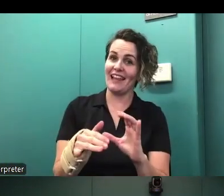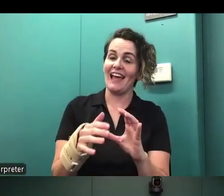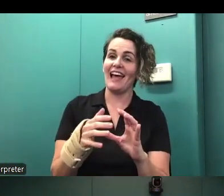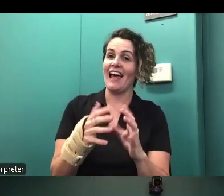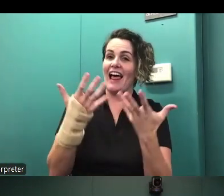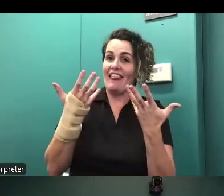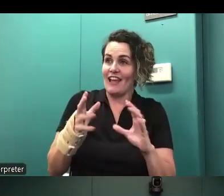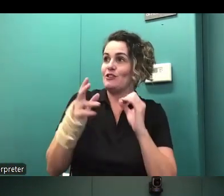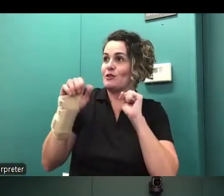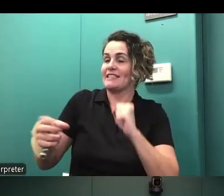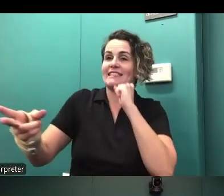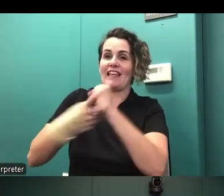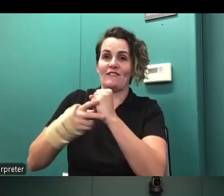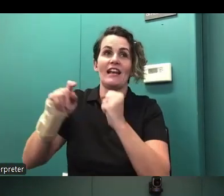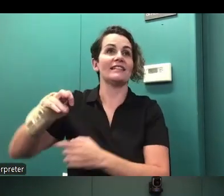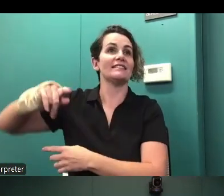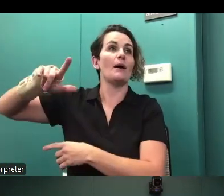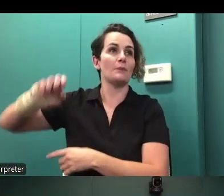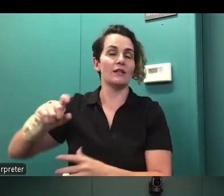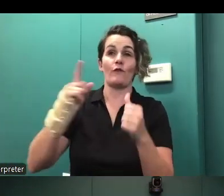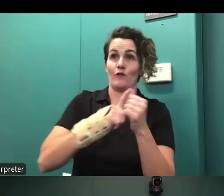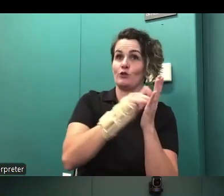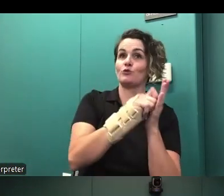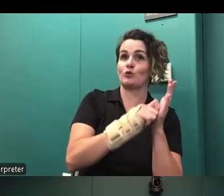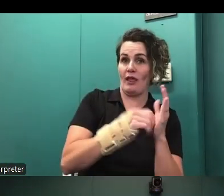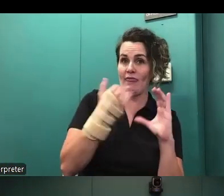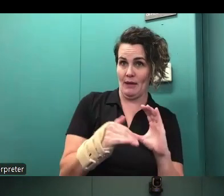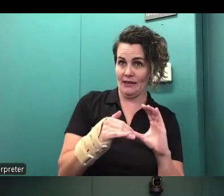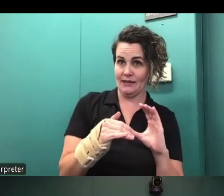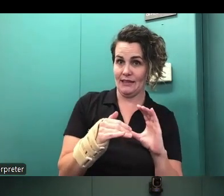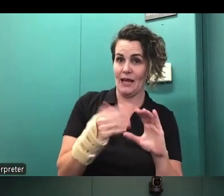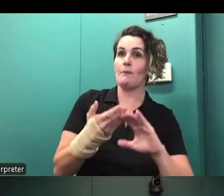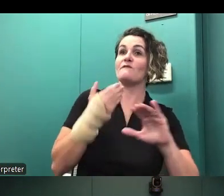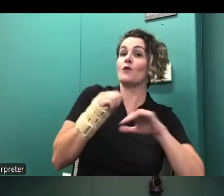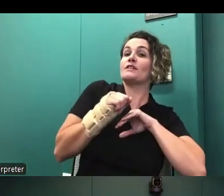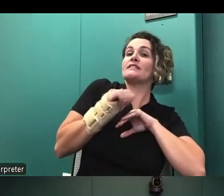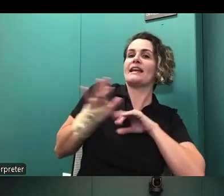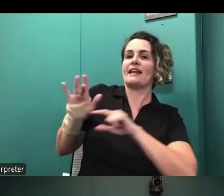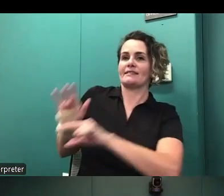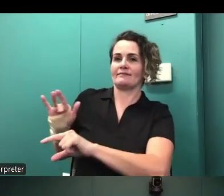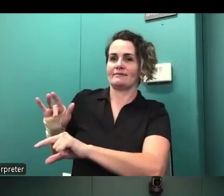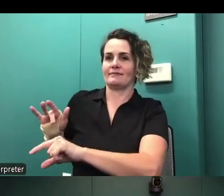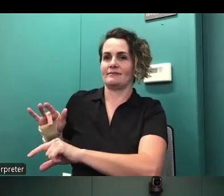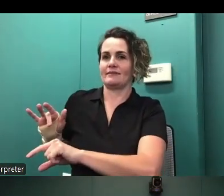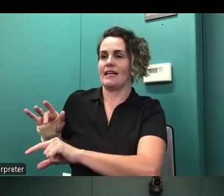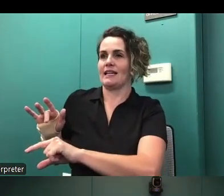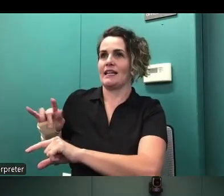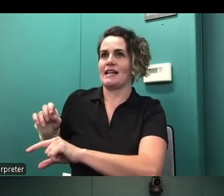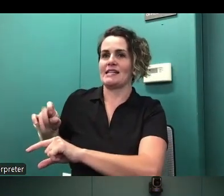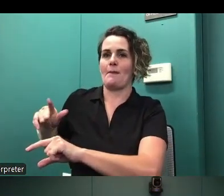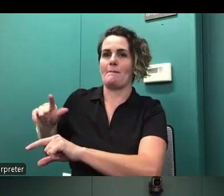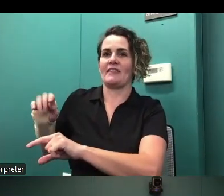template. Yeah. So you compose an email first. And then you go into templates. So Jenny, we go down to the bottom where it says